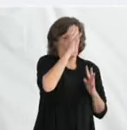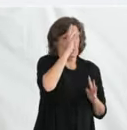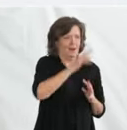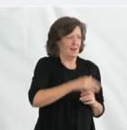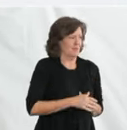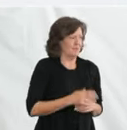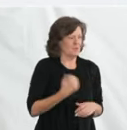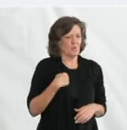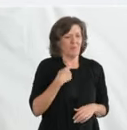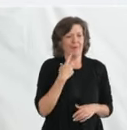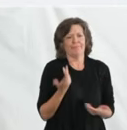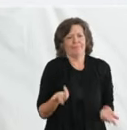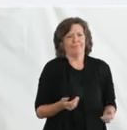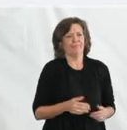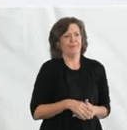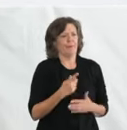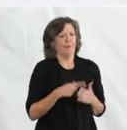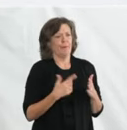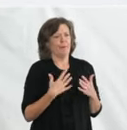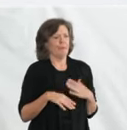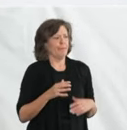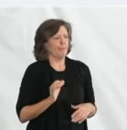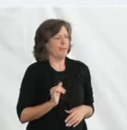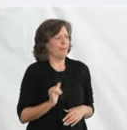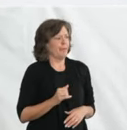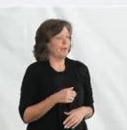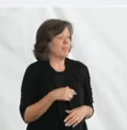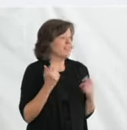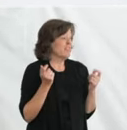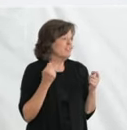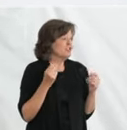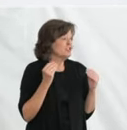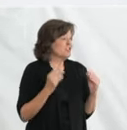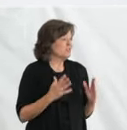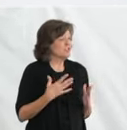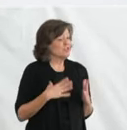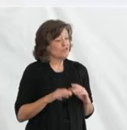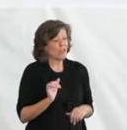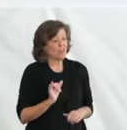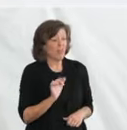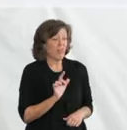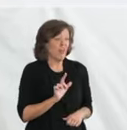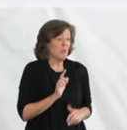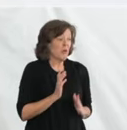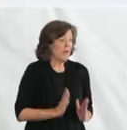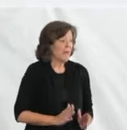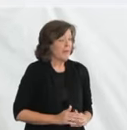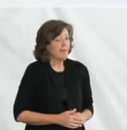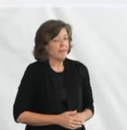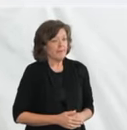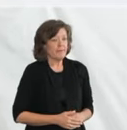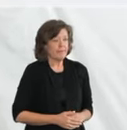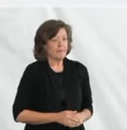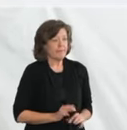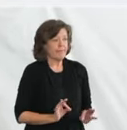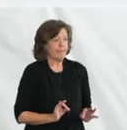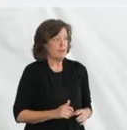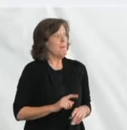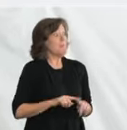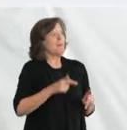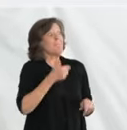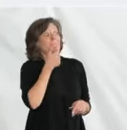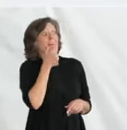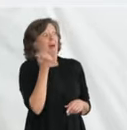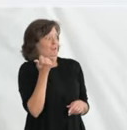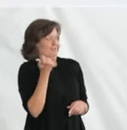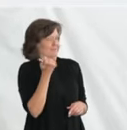come dressed as? Is like the gym teacher gonna come dressed as the librarian? I mean, how exciting could this be? But better than all of that,